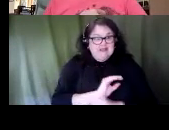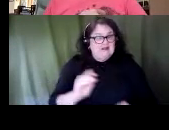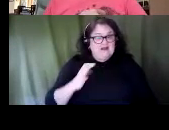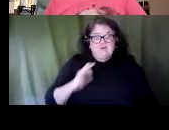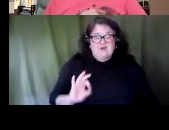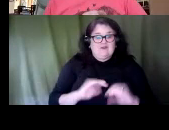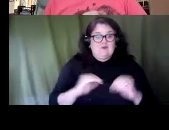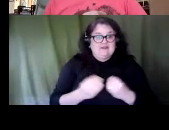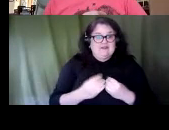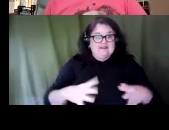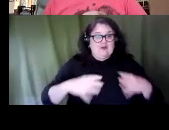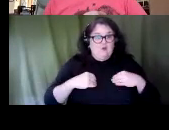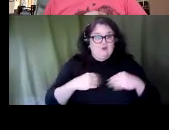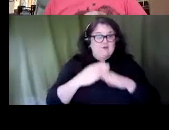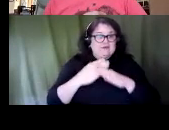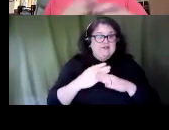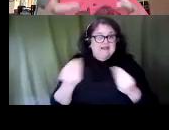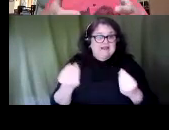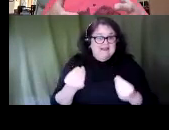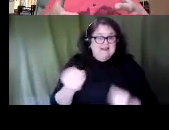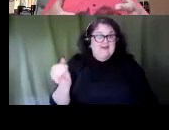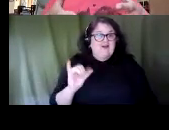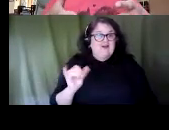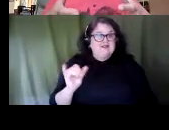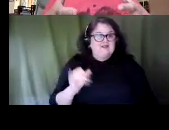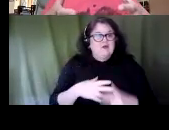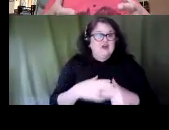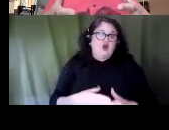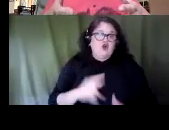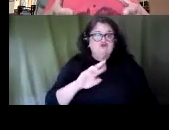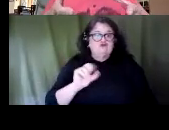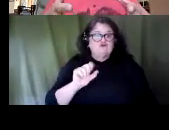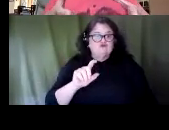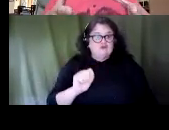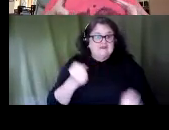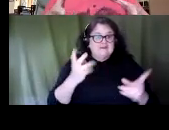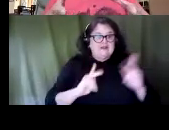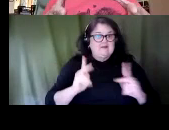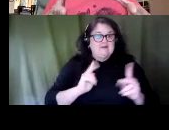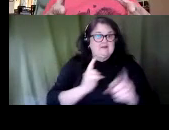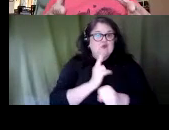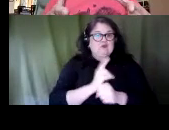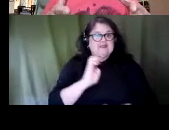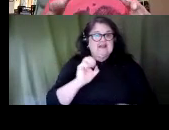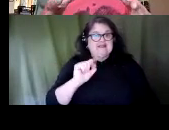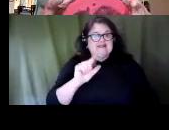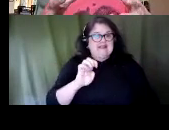and protect land. There's also this thing called a trust that a lot of people use in estate planning,